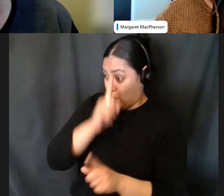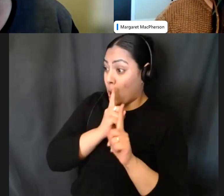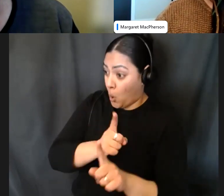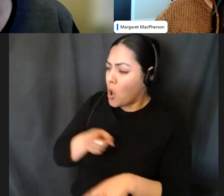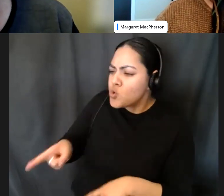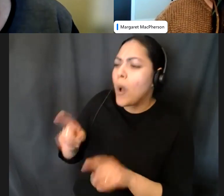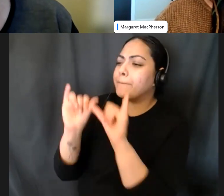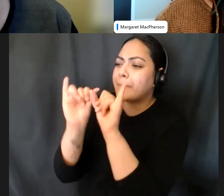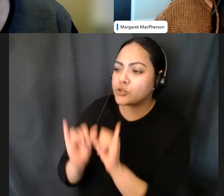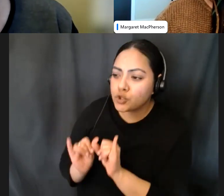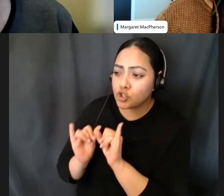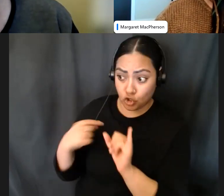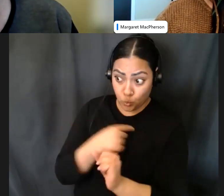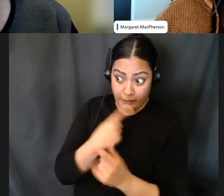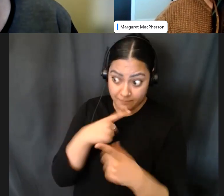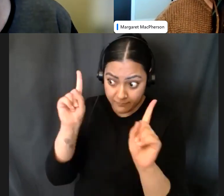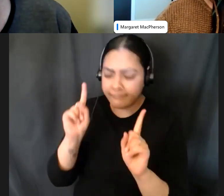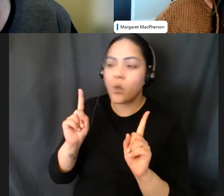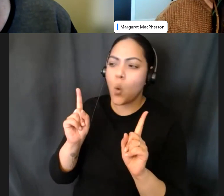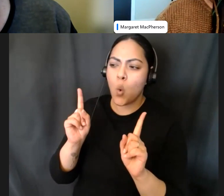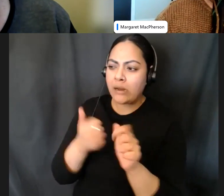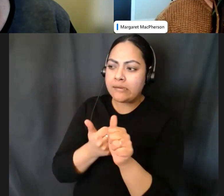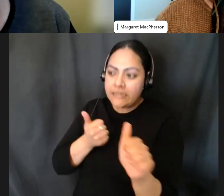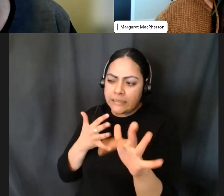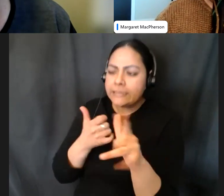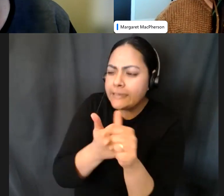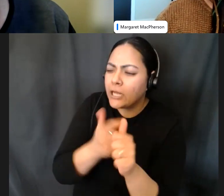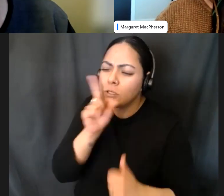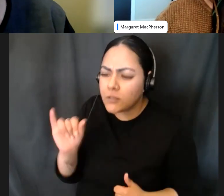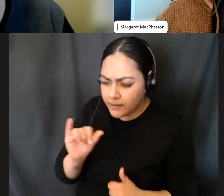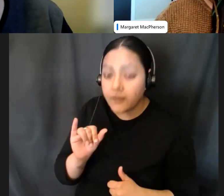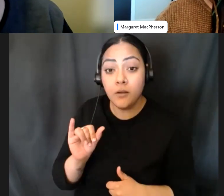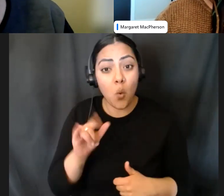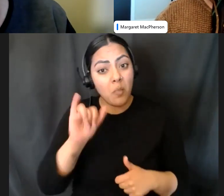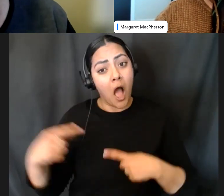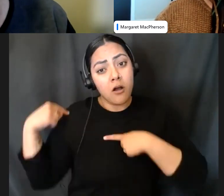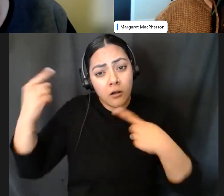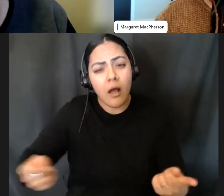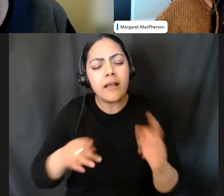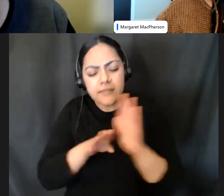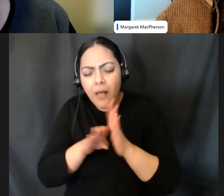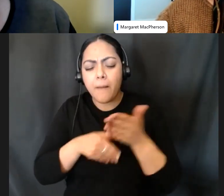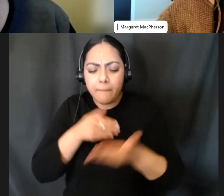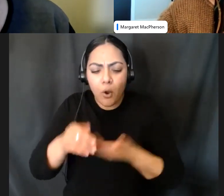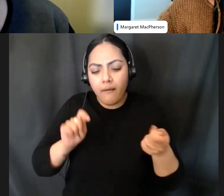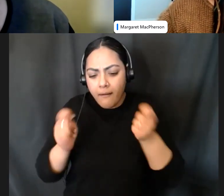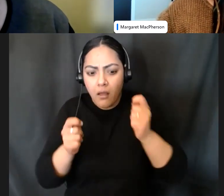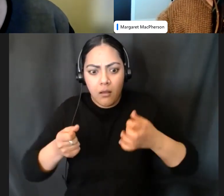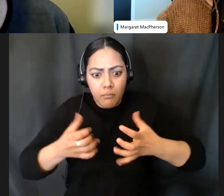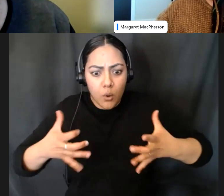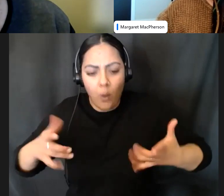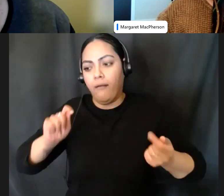did. So over the years, as is a developmental process, it changed as we changed and grew and became more